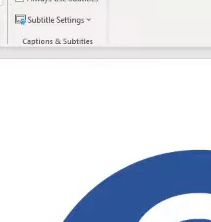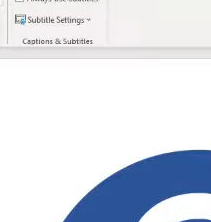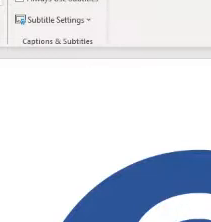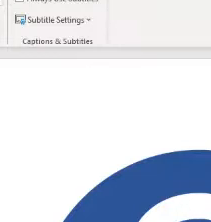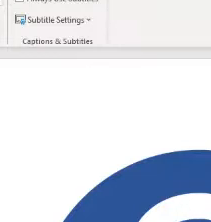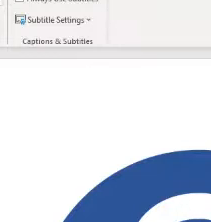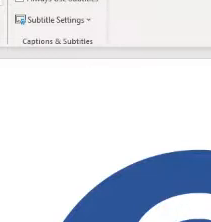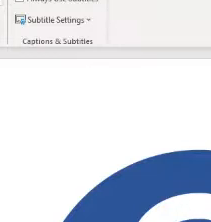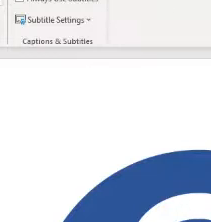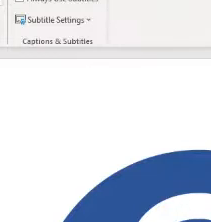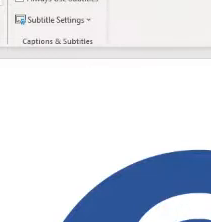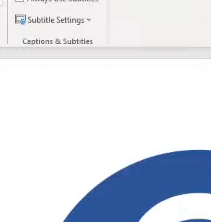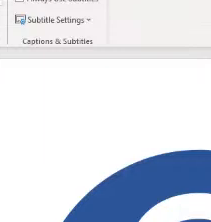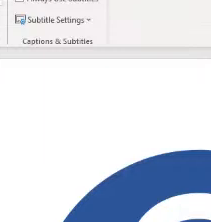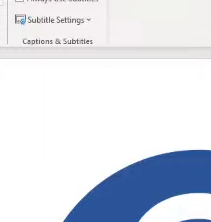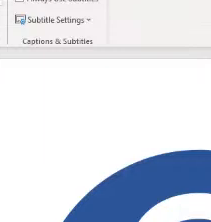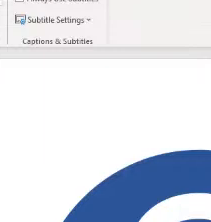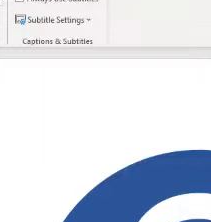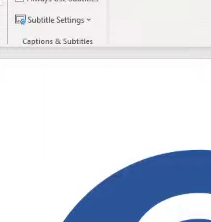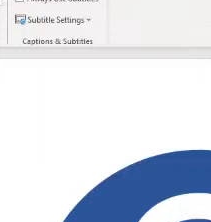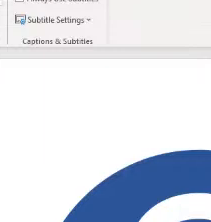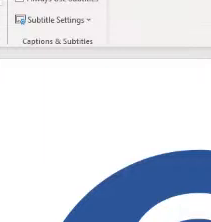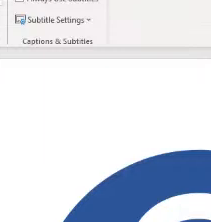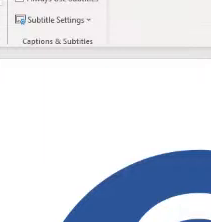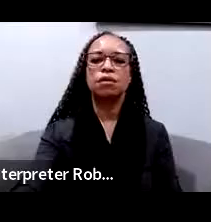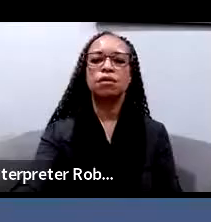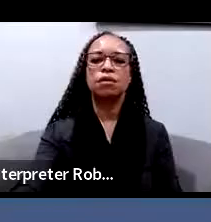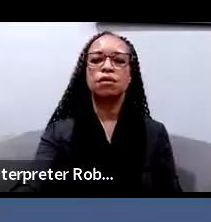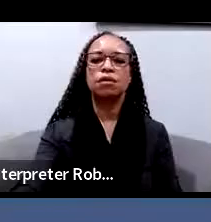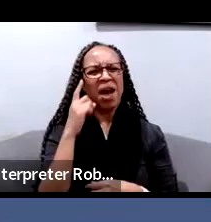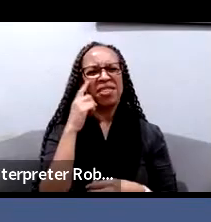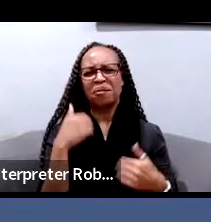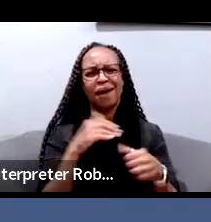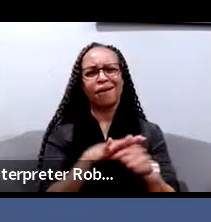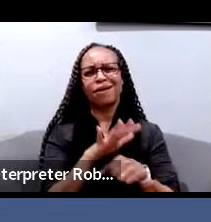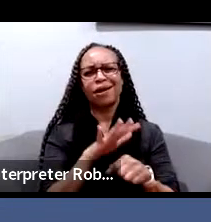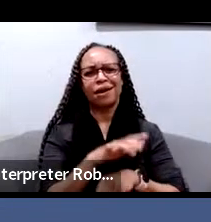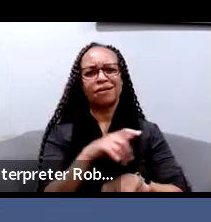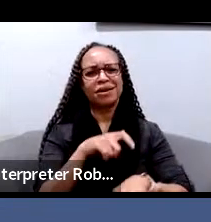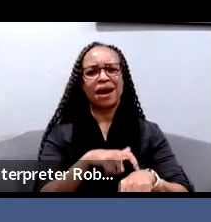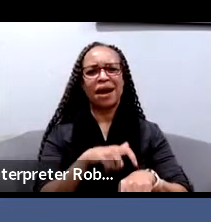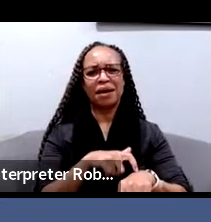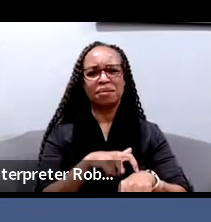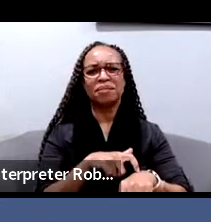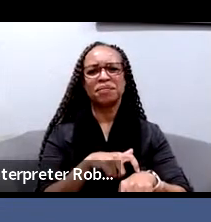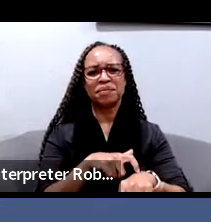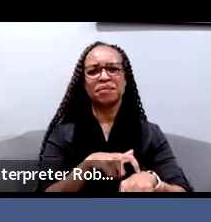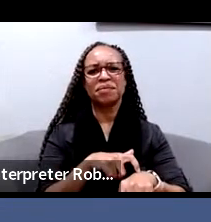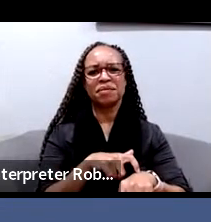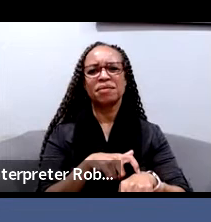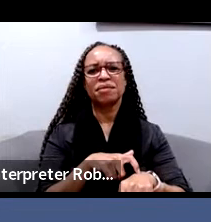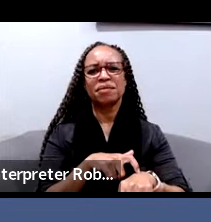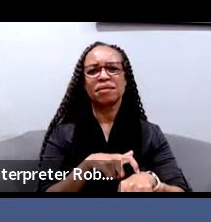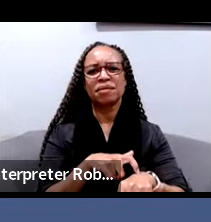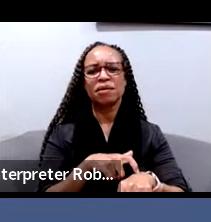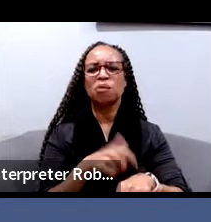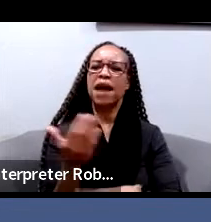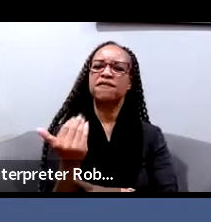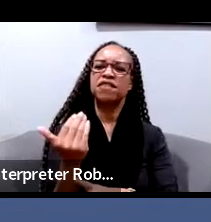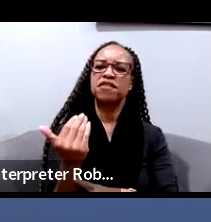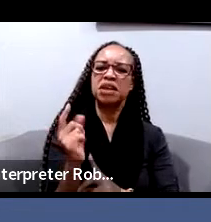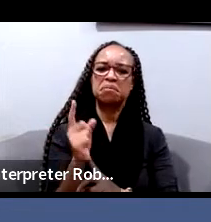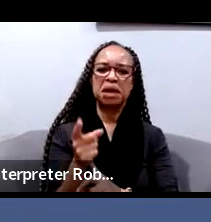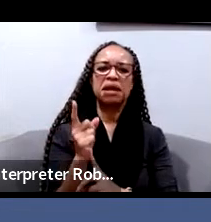Let me get that. Oh, I think we have plenty of time here. We do. We've got at least, 15